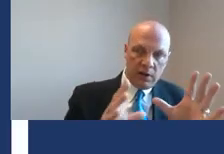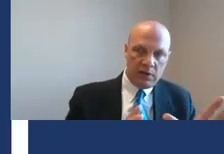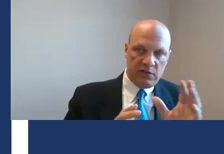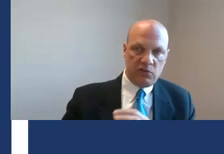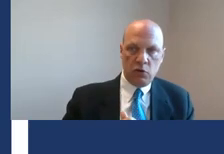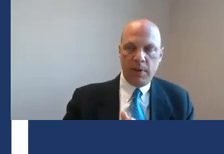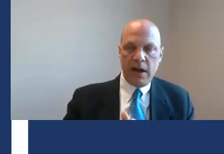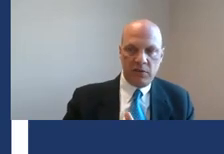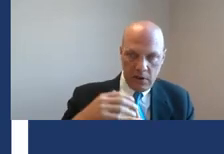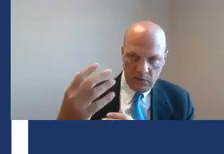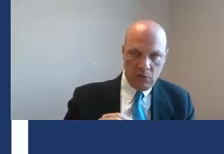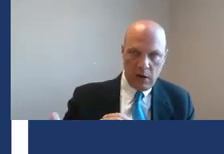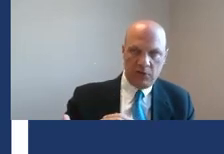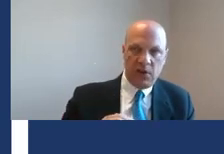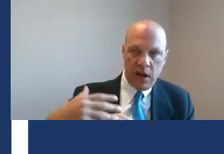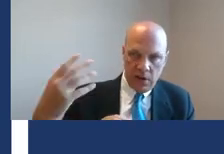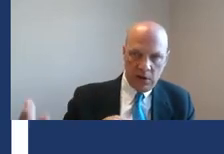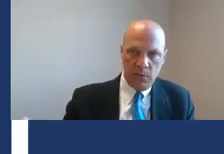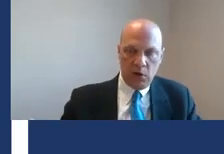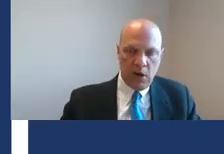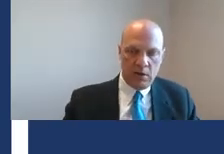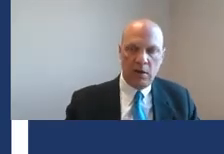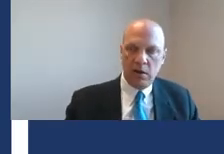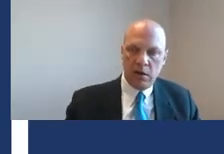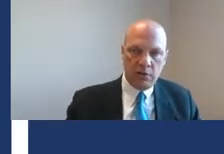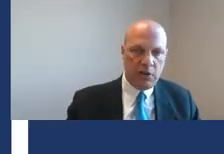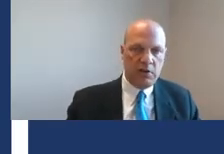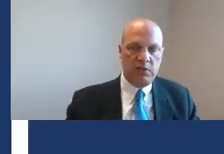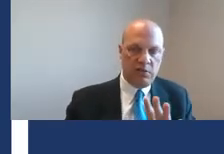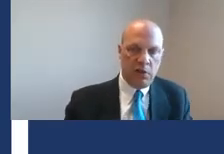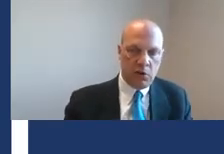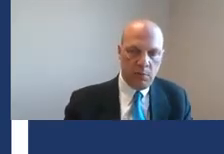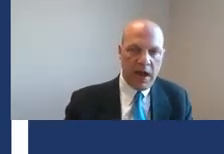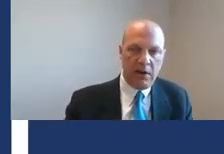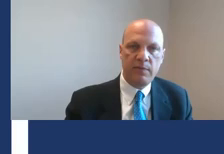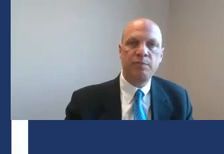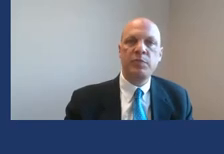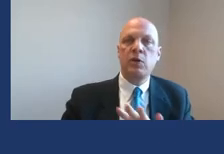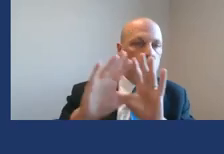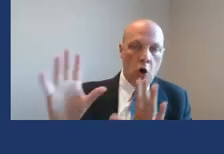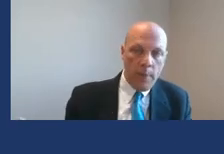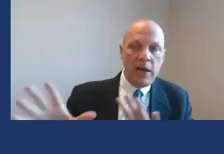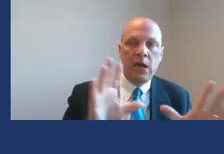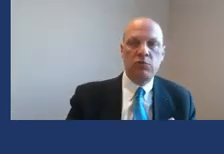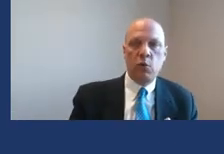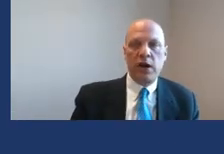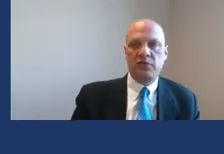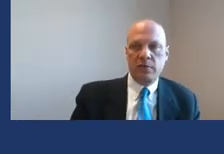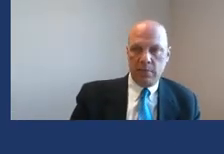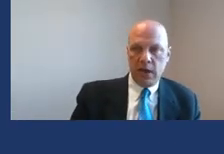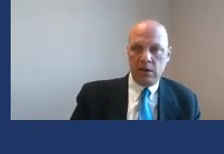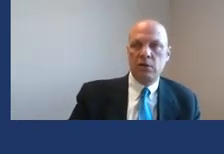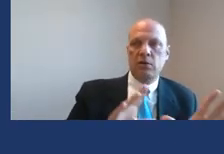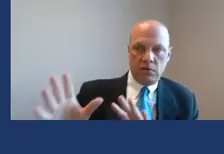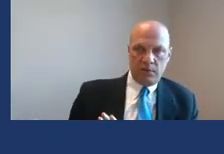have decisional capacity to understand and communicate healthcare decisions on their own behalf. Nobody can